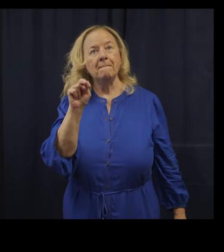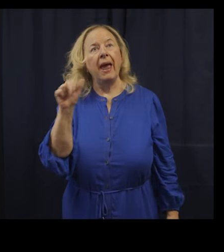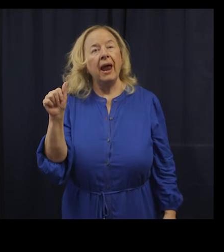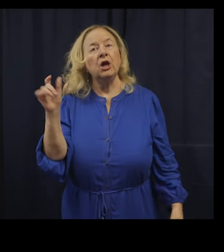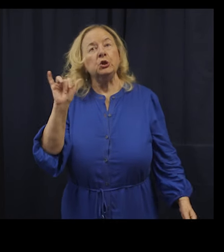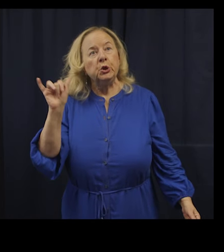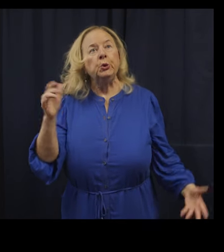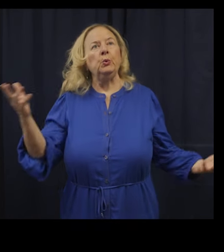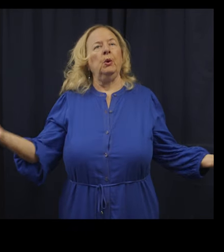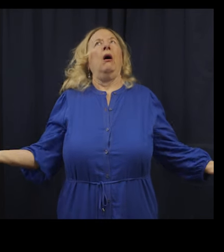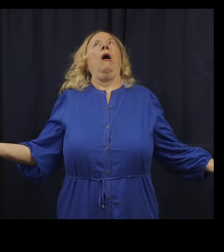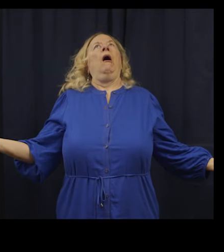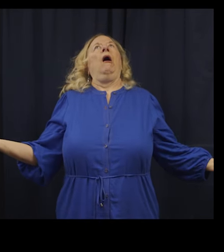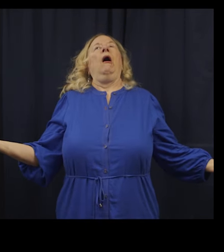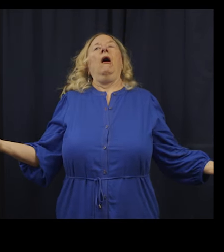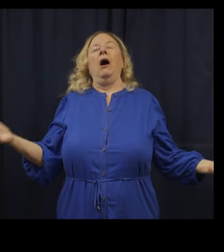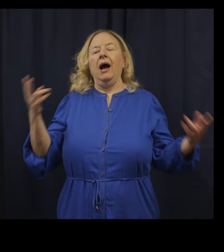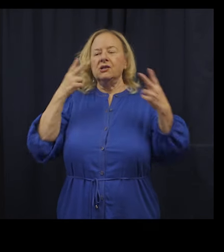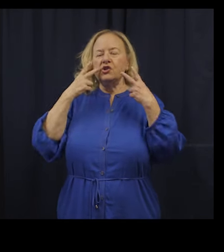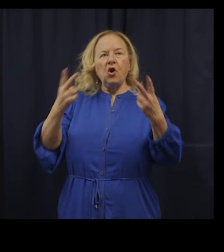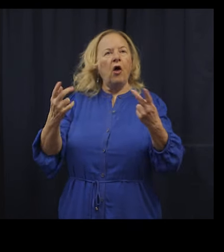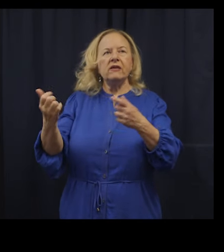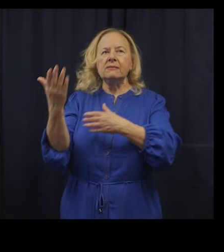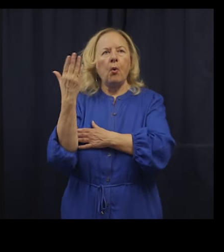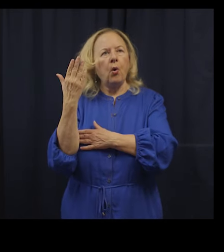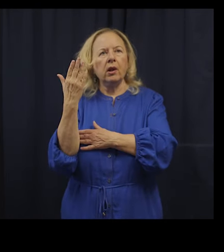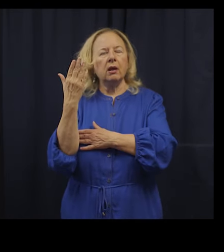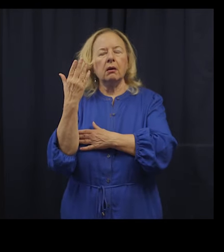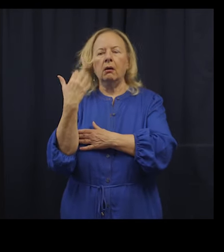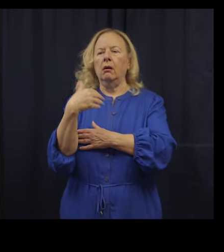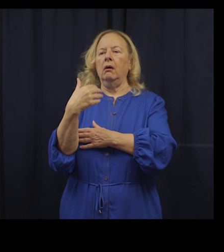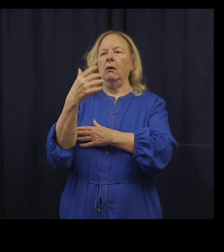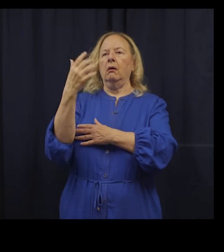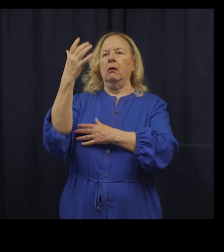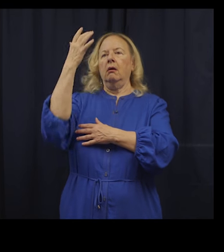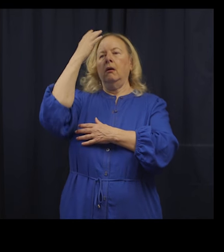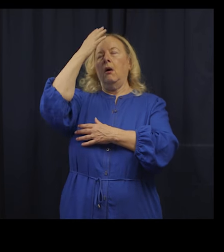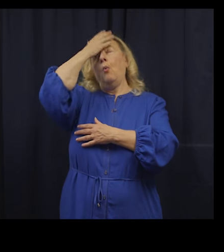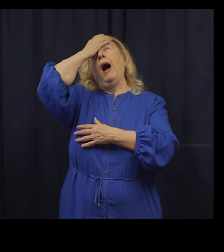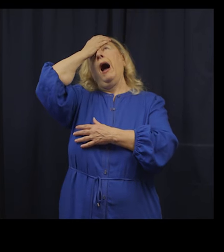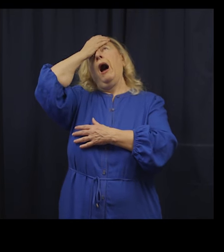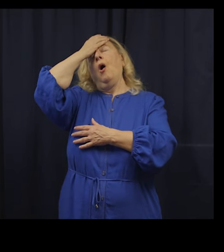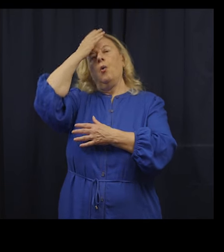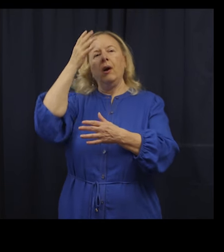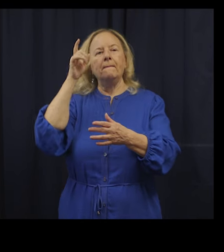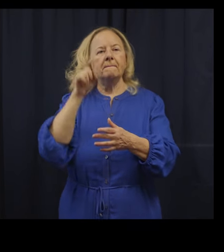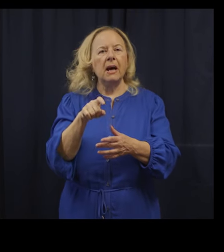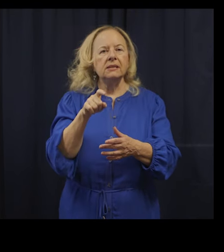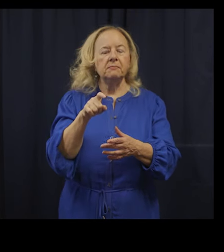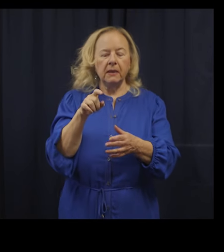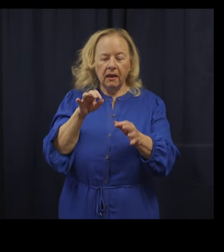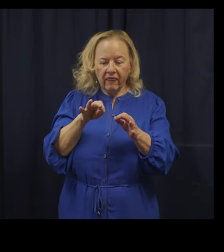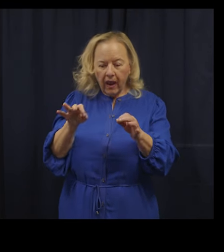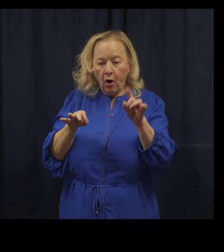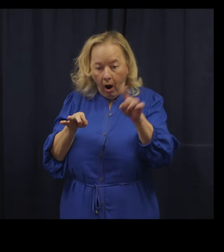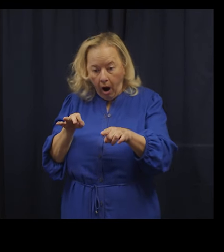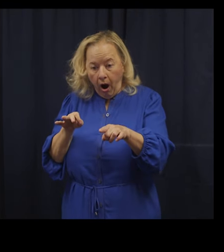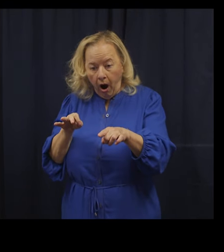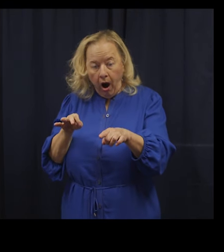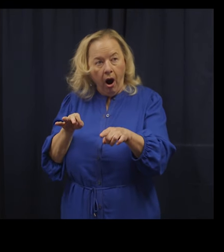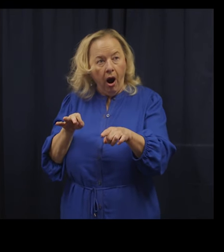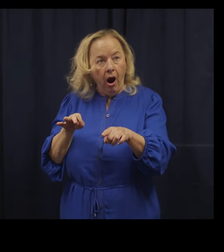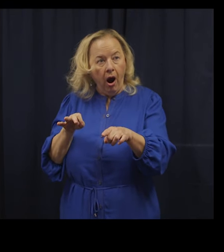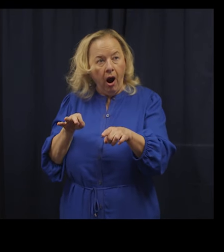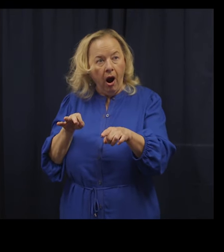I mean, this. I just saw this morning because I'm reading how his name is Manna. And I thought, wow, it's got to be in here then. And there it